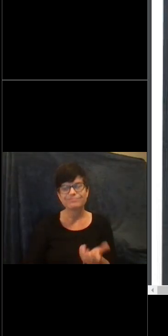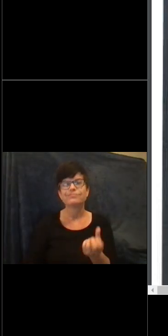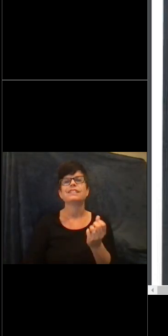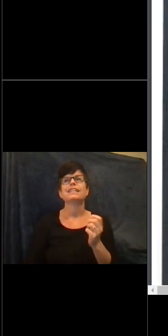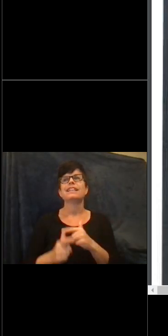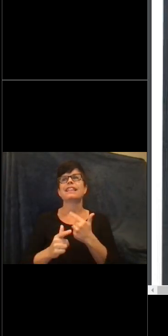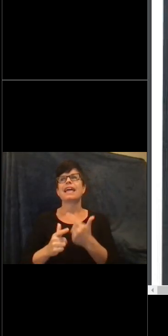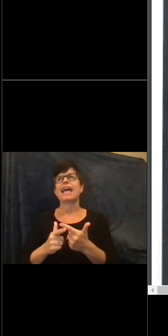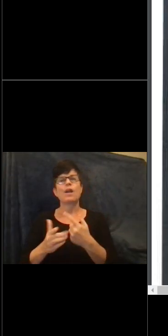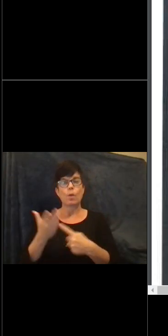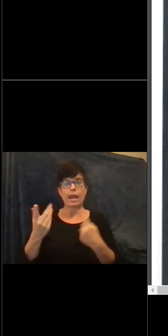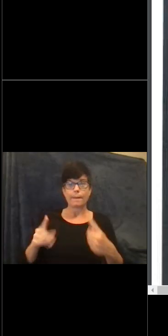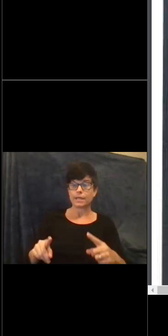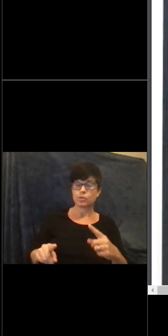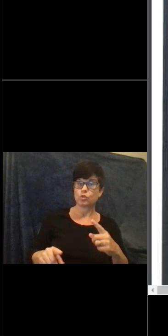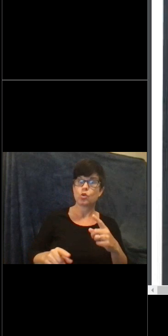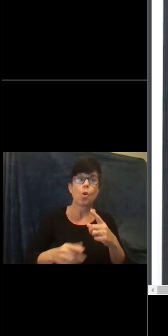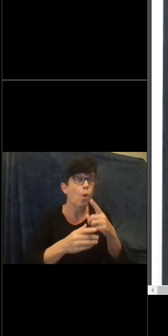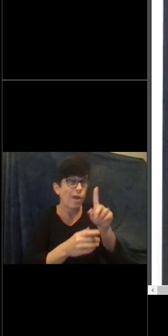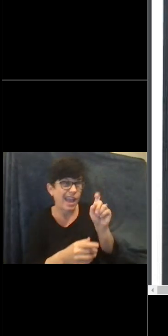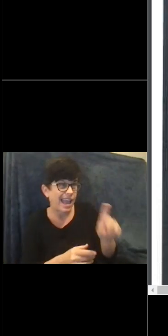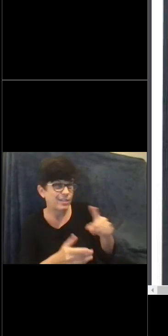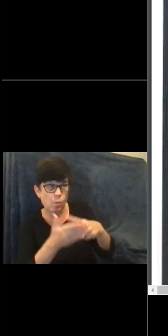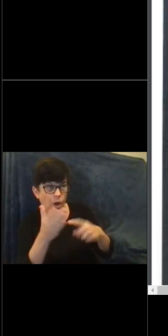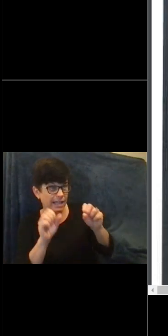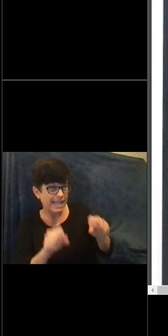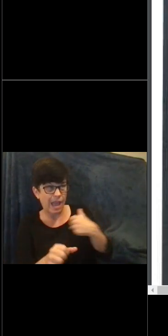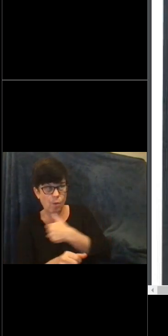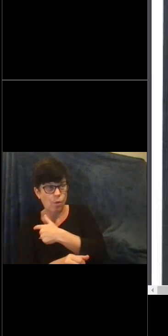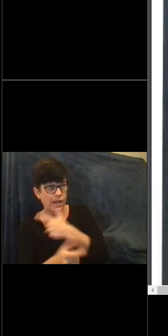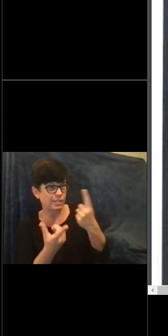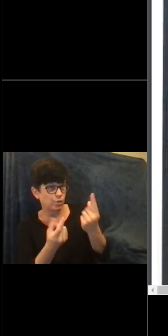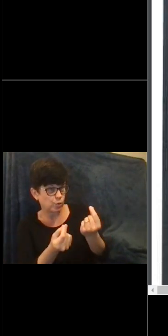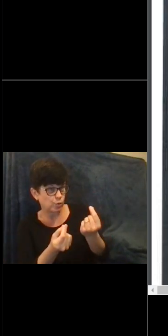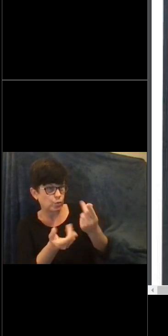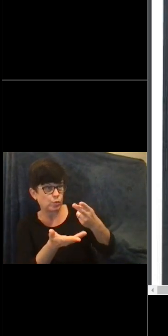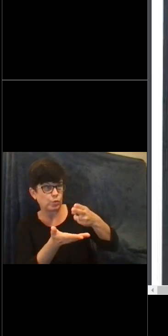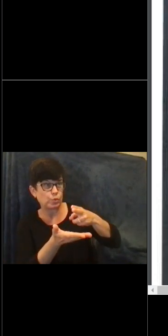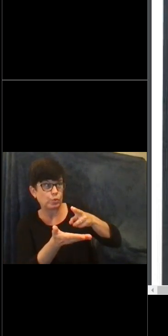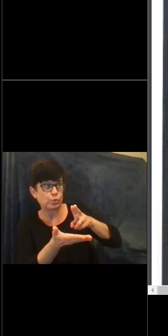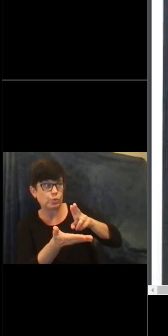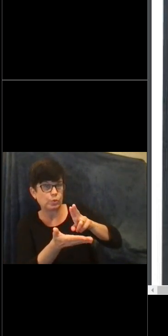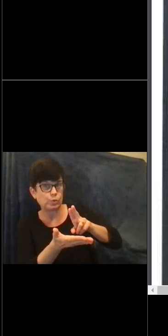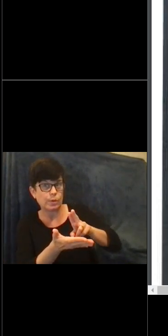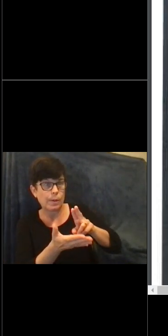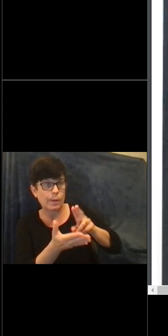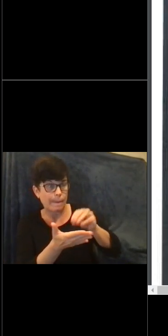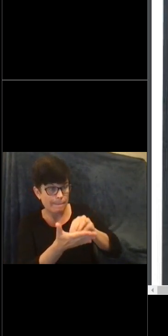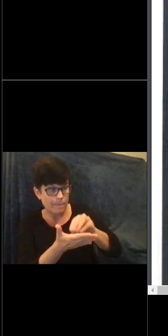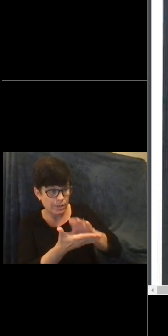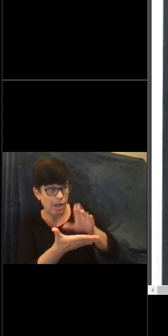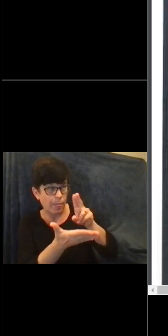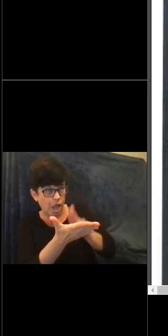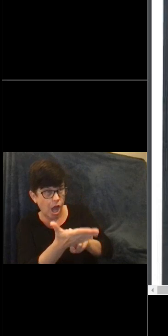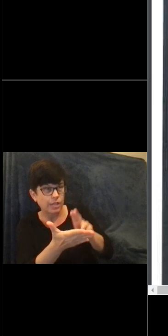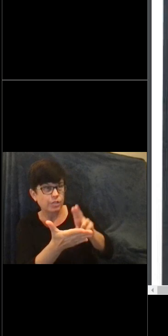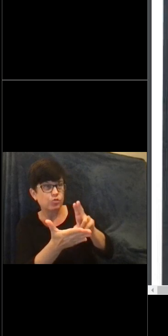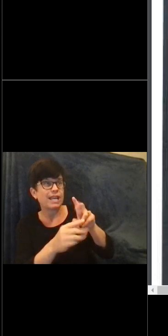what can we do, if anything, as a condition for this extension